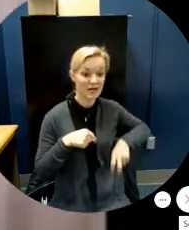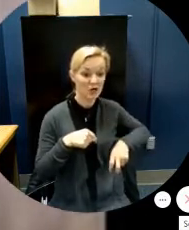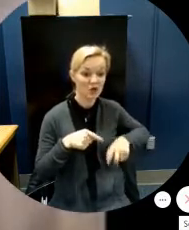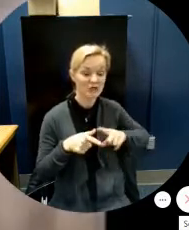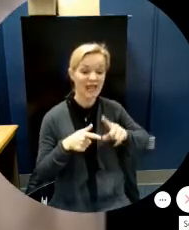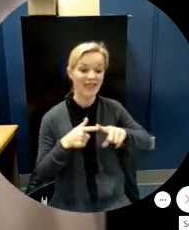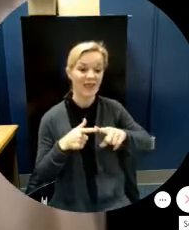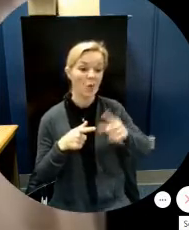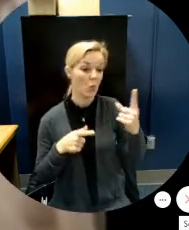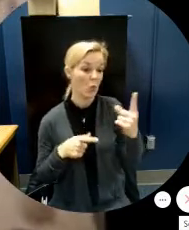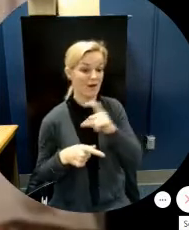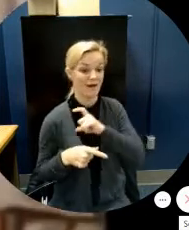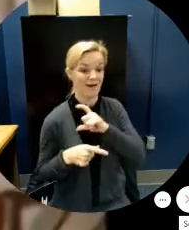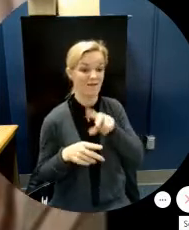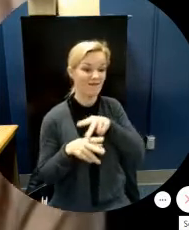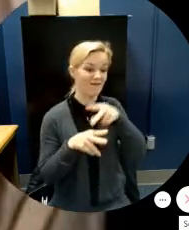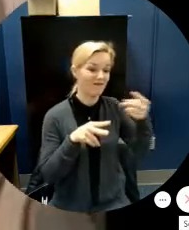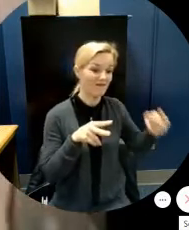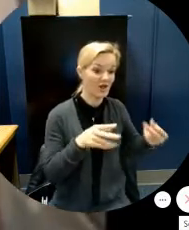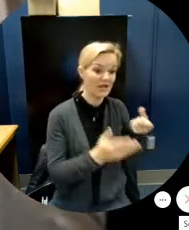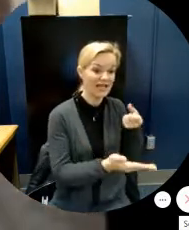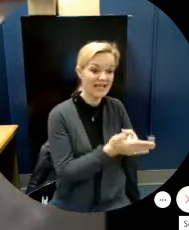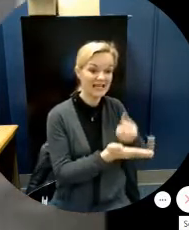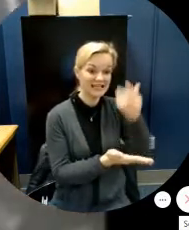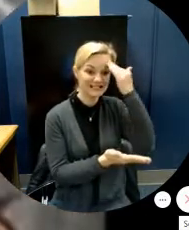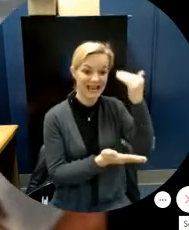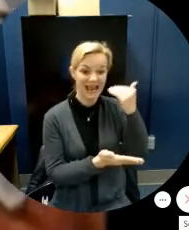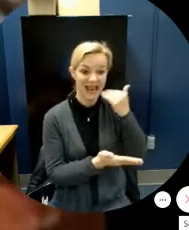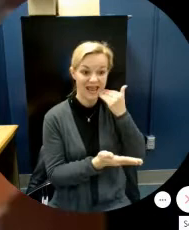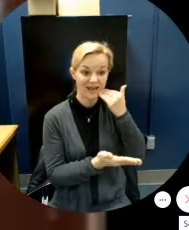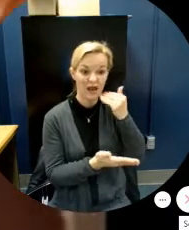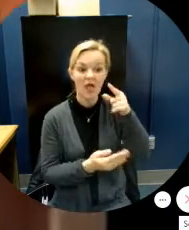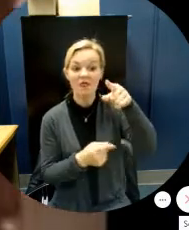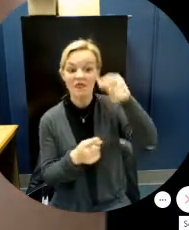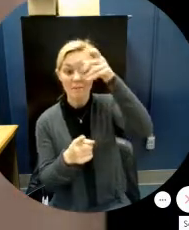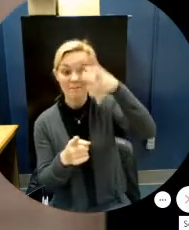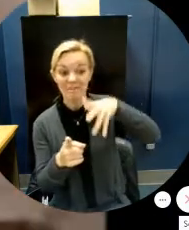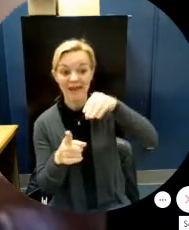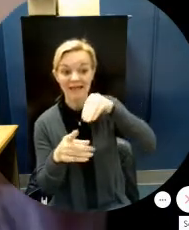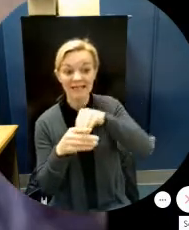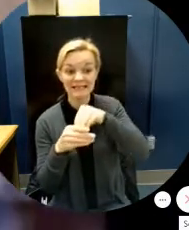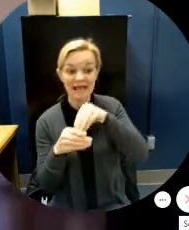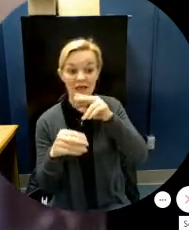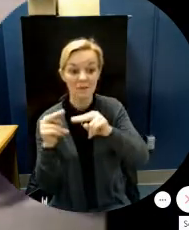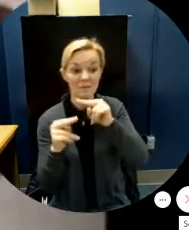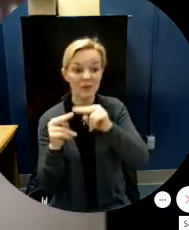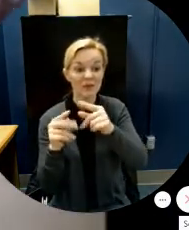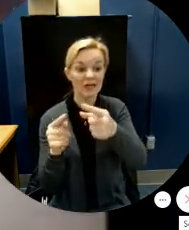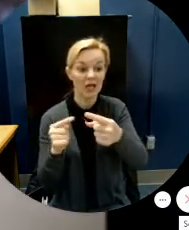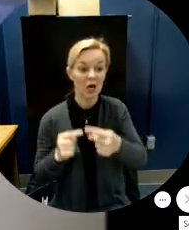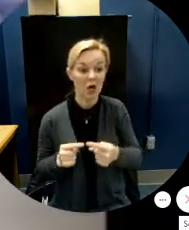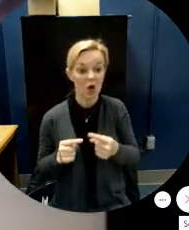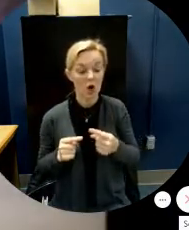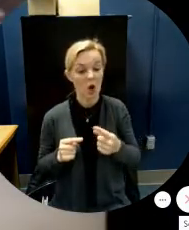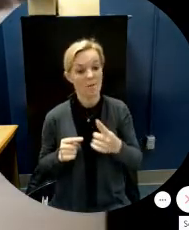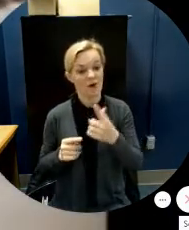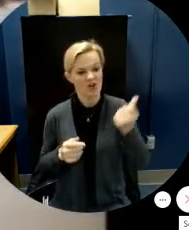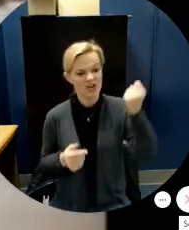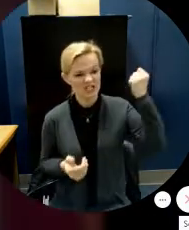head. And the man had come down the stairs and was stooped over my partner holding a kitchen knife in his